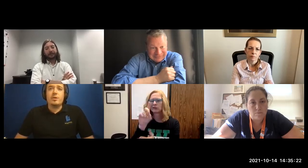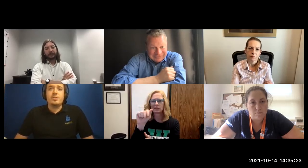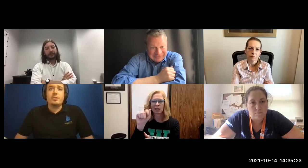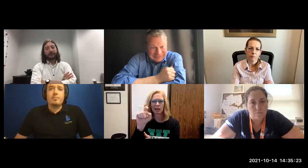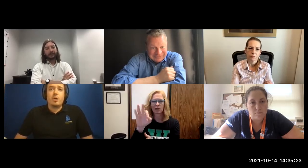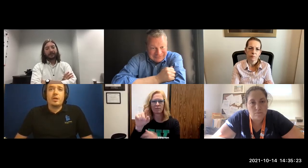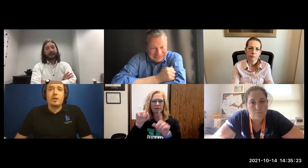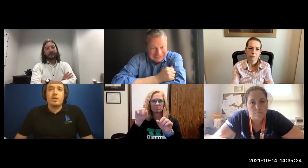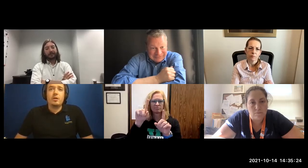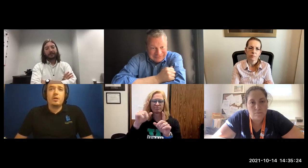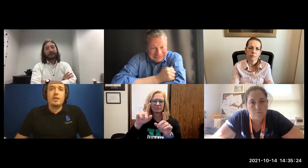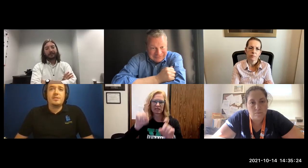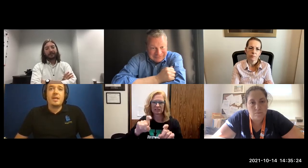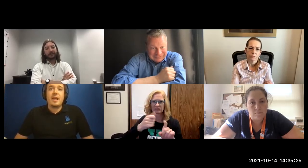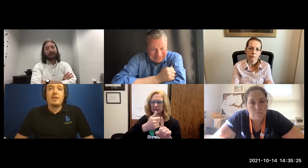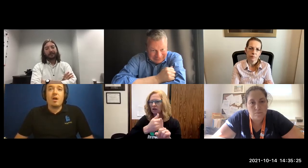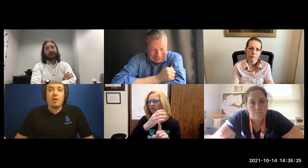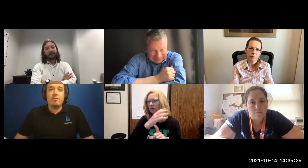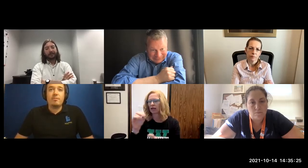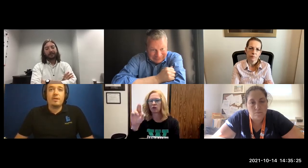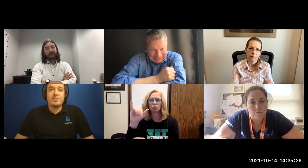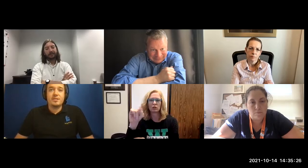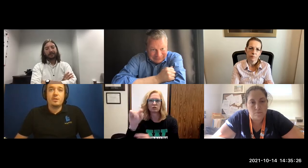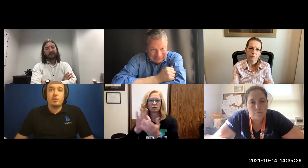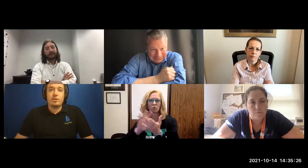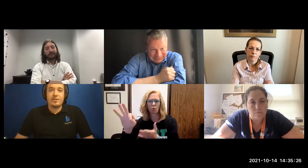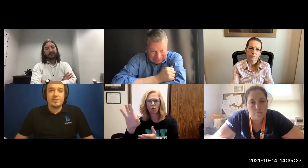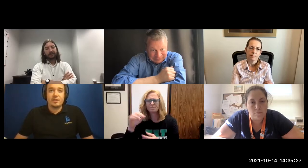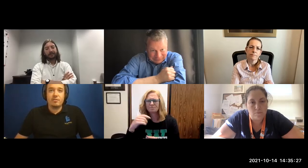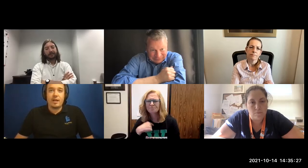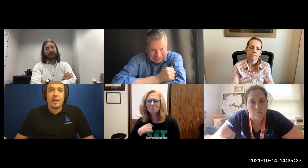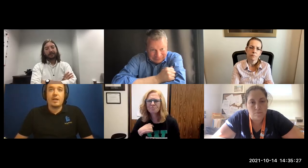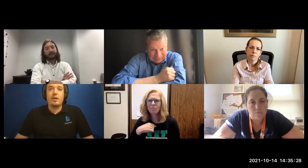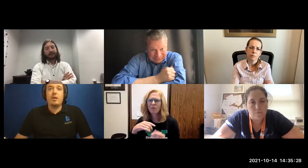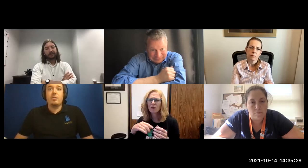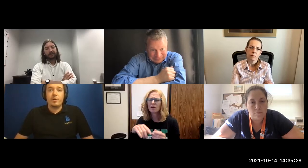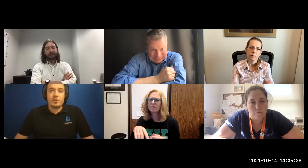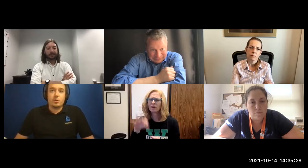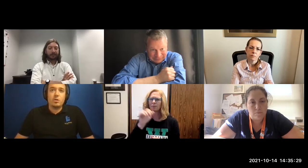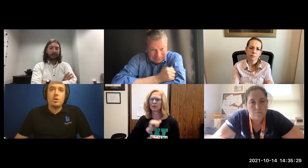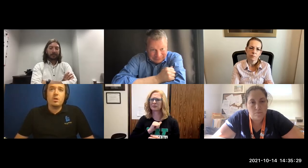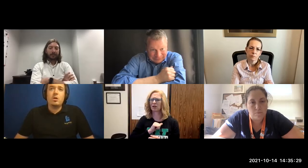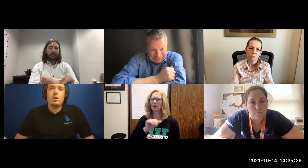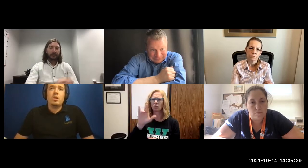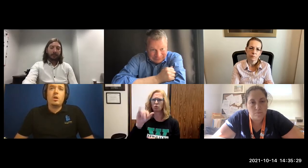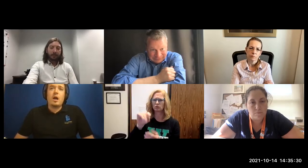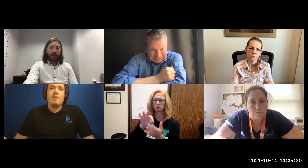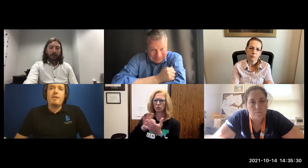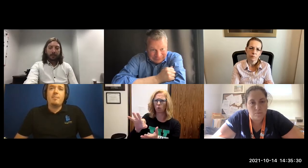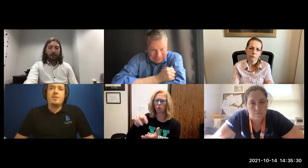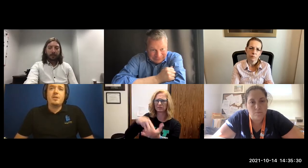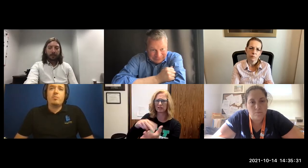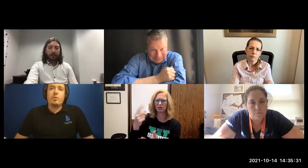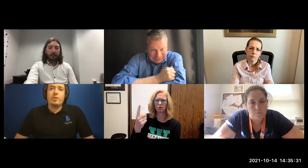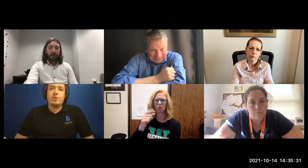have noticed marked here is the date of assessment or test itself and the RIT score. I